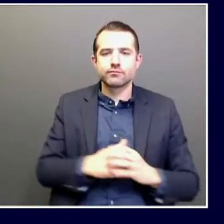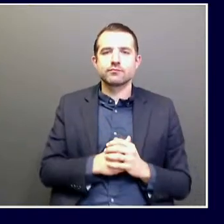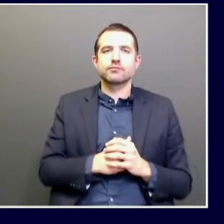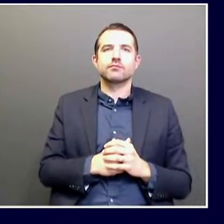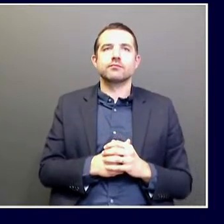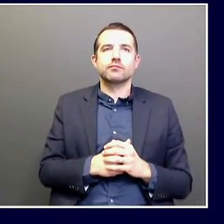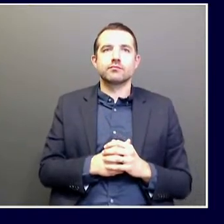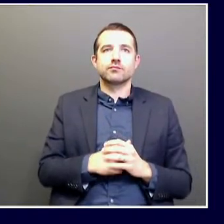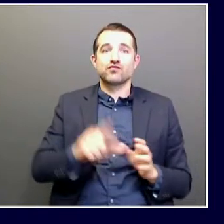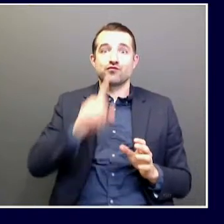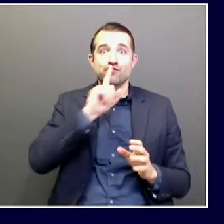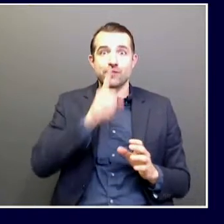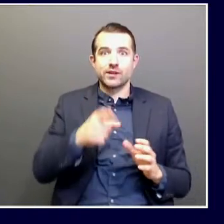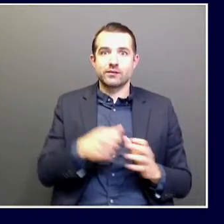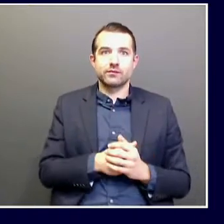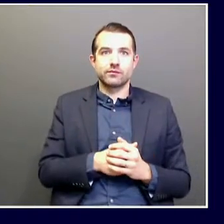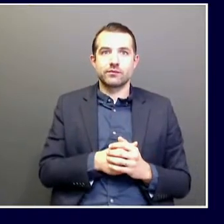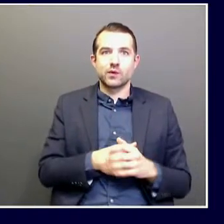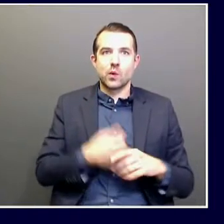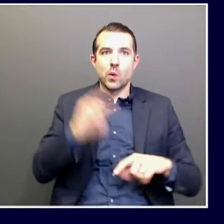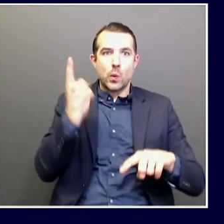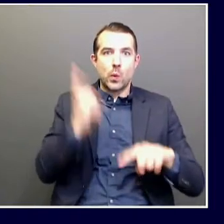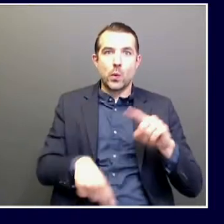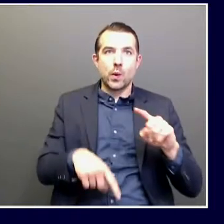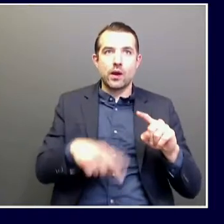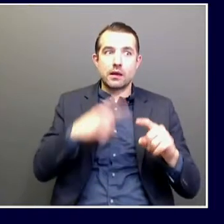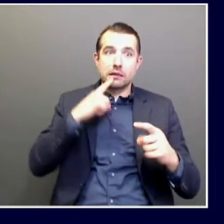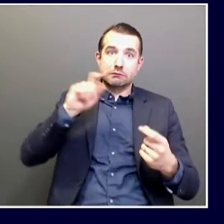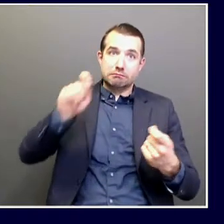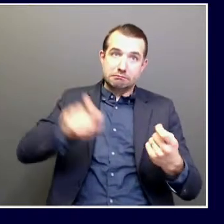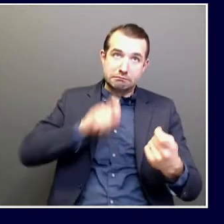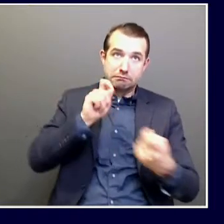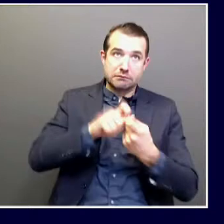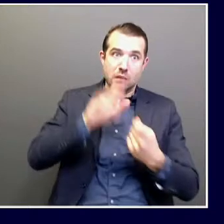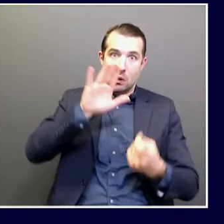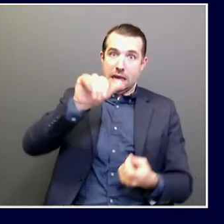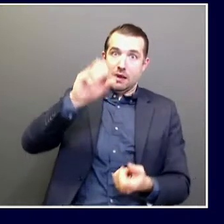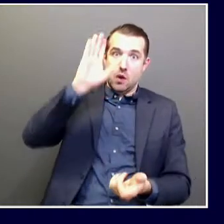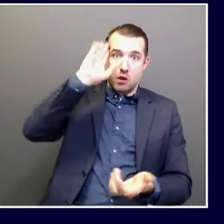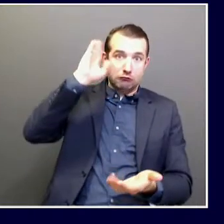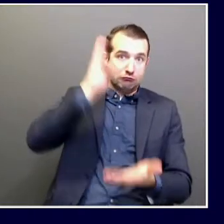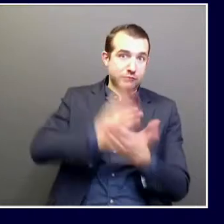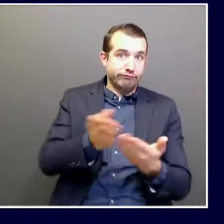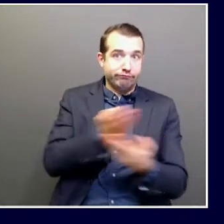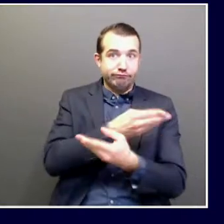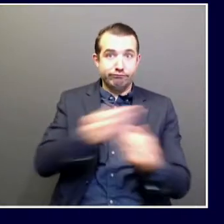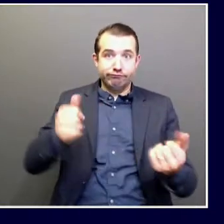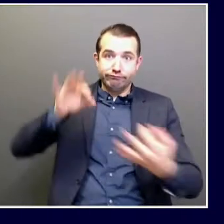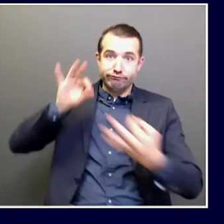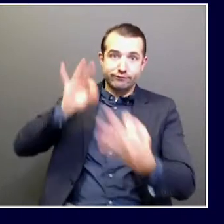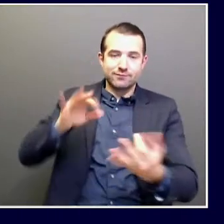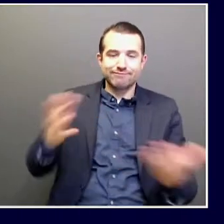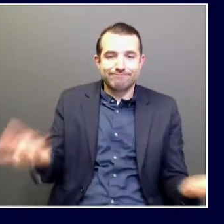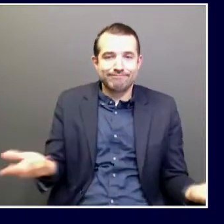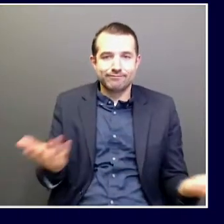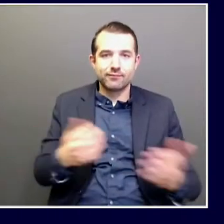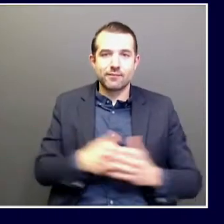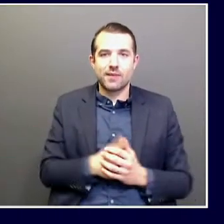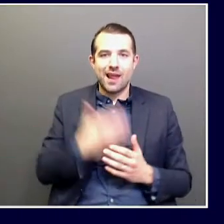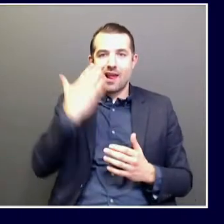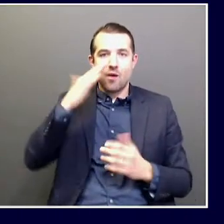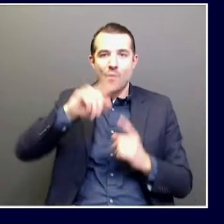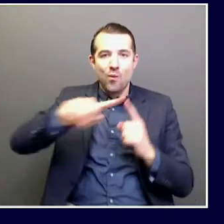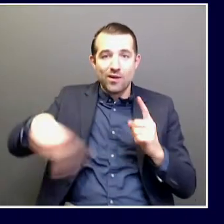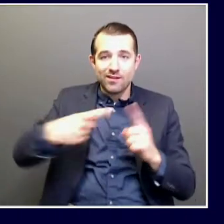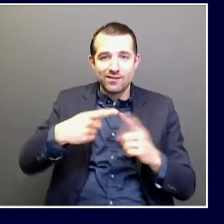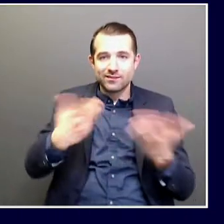We're in this for the long haul. No one knows how long that's going to be, but I think it's safe to say that Commissioner